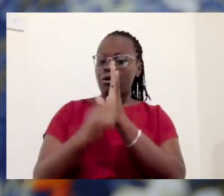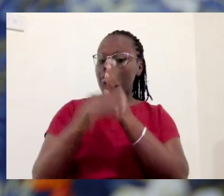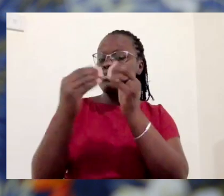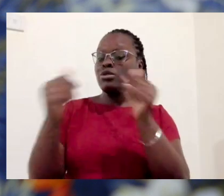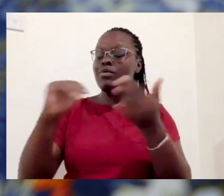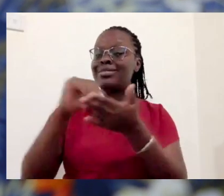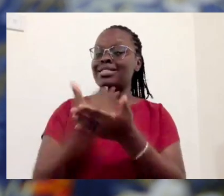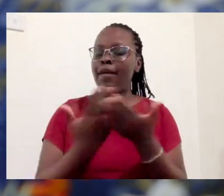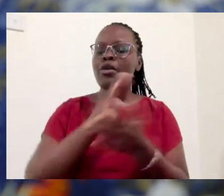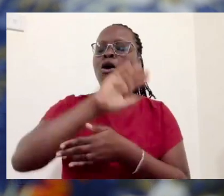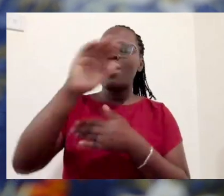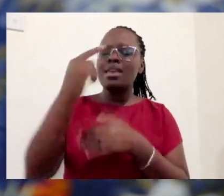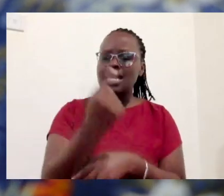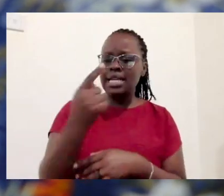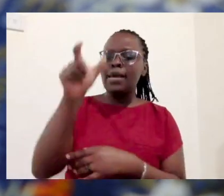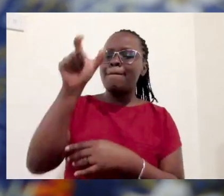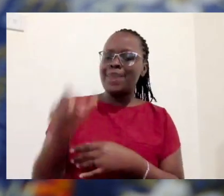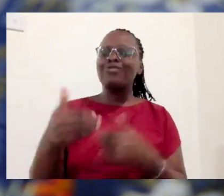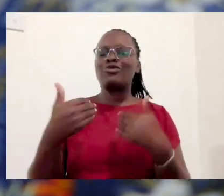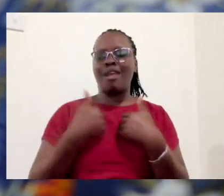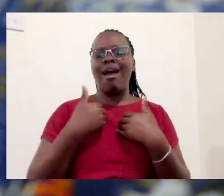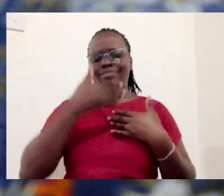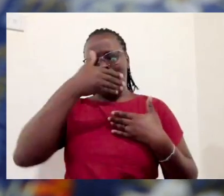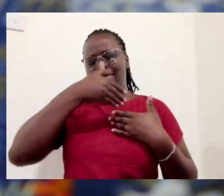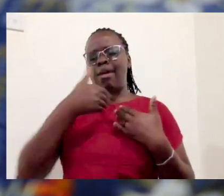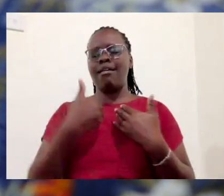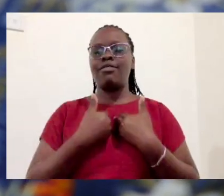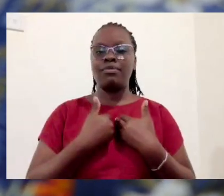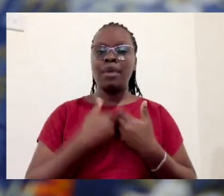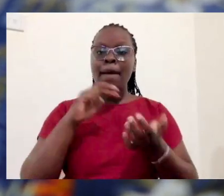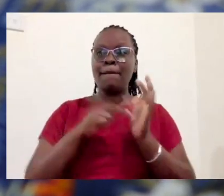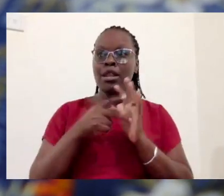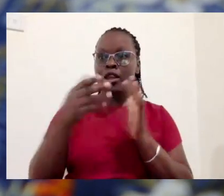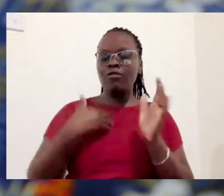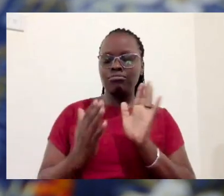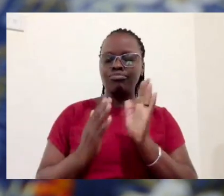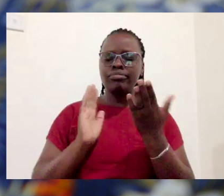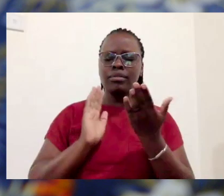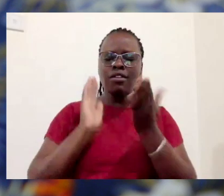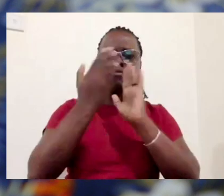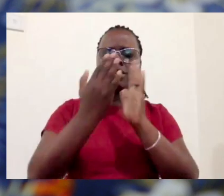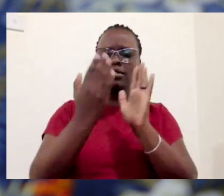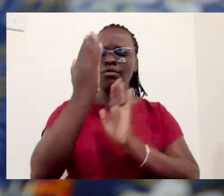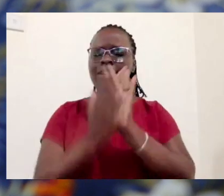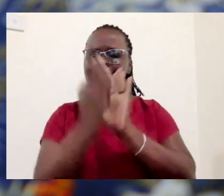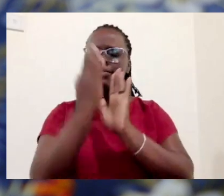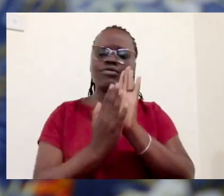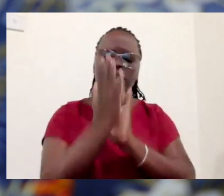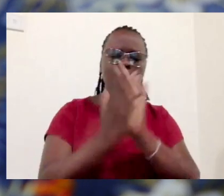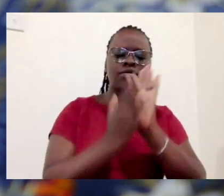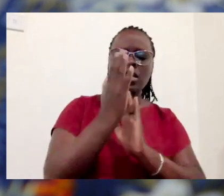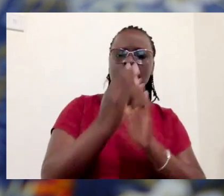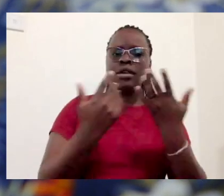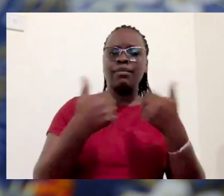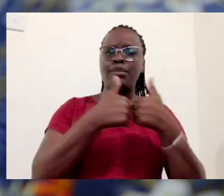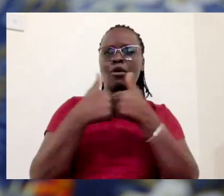problem solving, and problem solving is something I think every one of us is born with it. Yeah, any problems we meet in our lives, you find a way to solve it. We